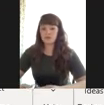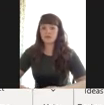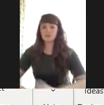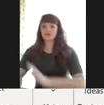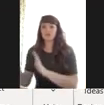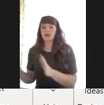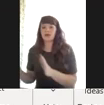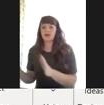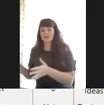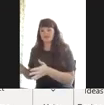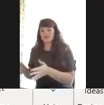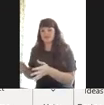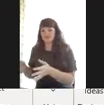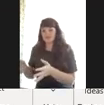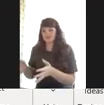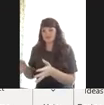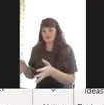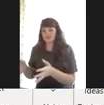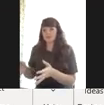Right. So that's why I said,